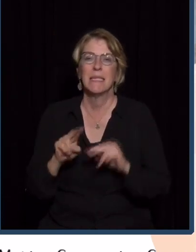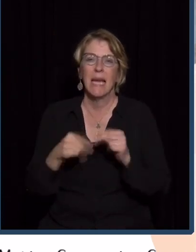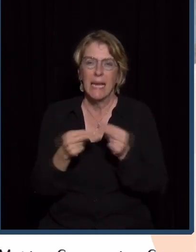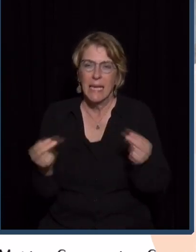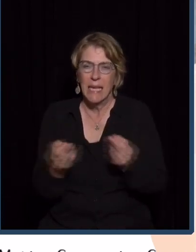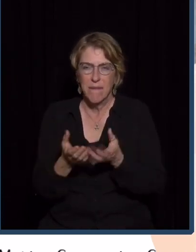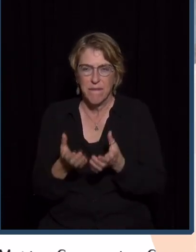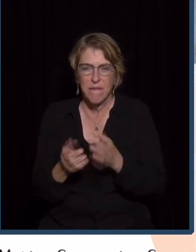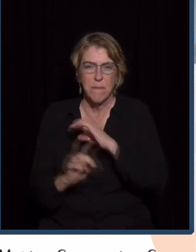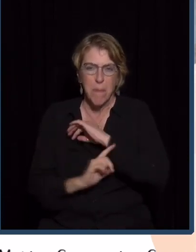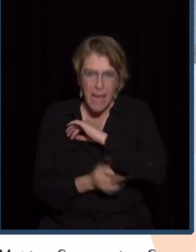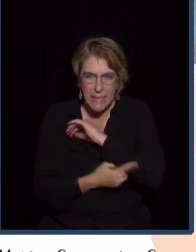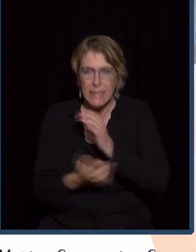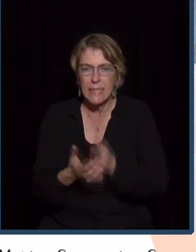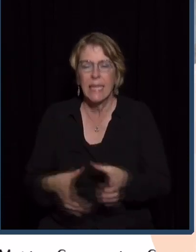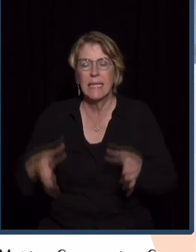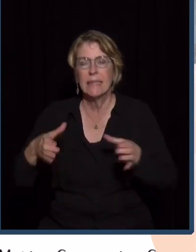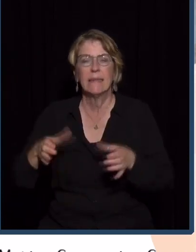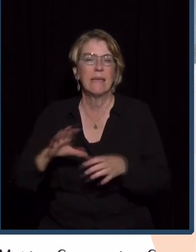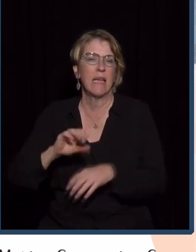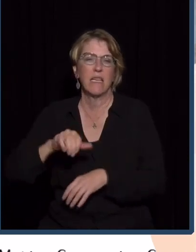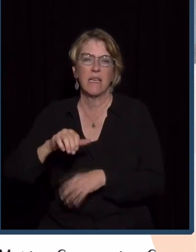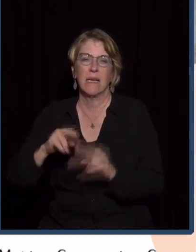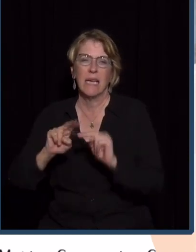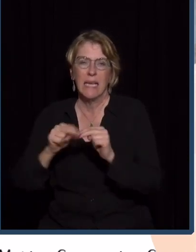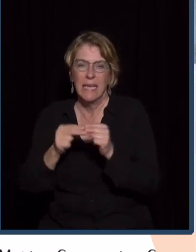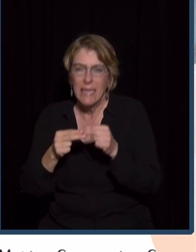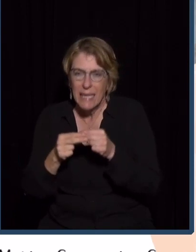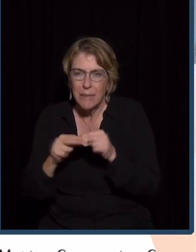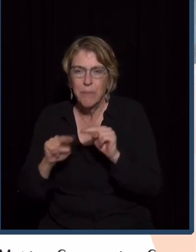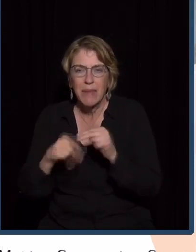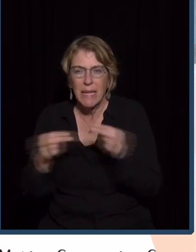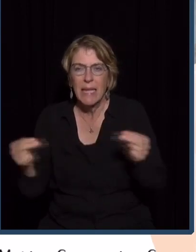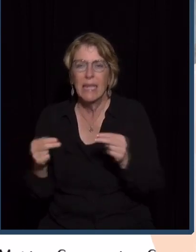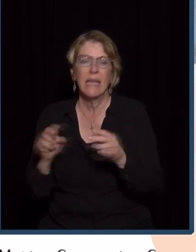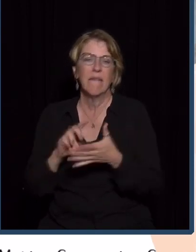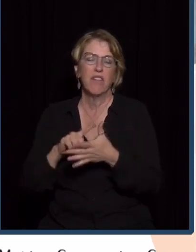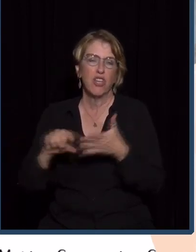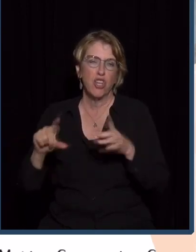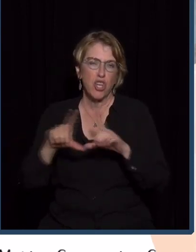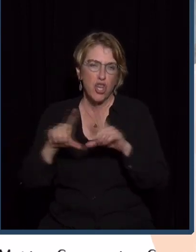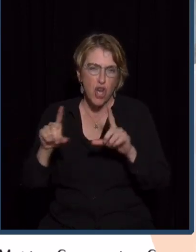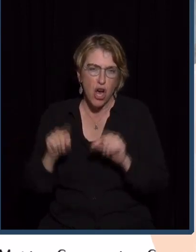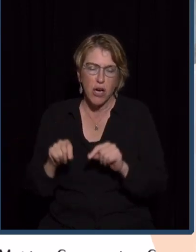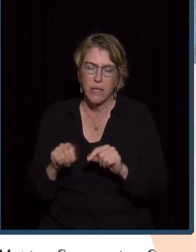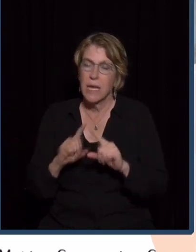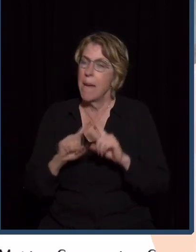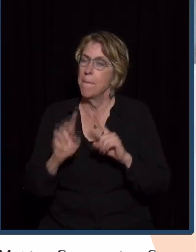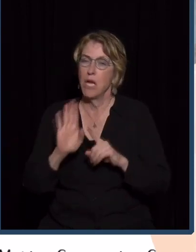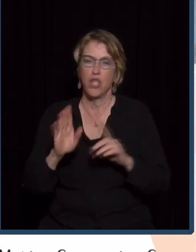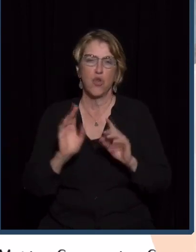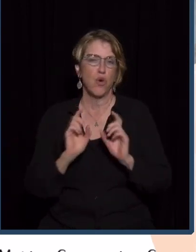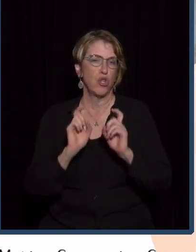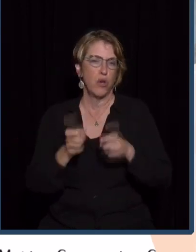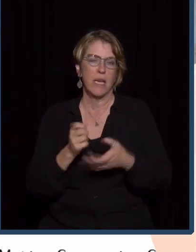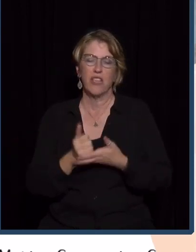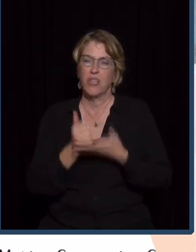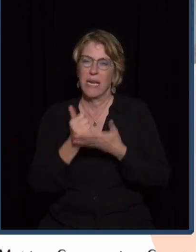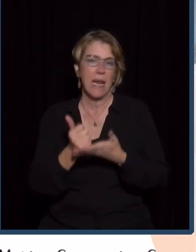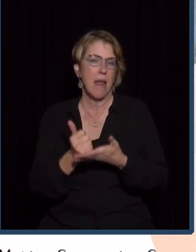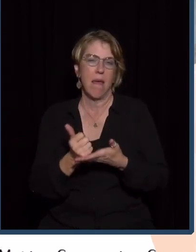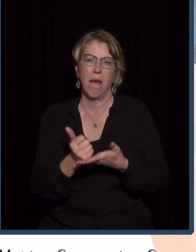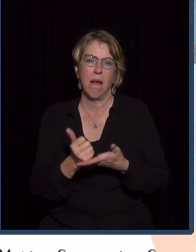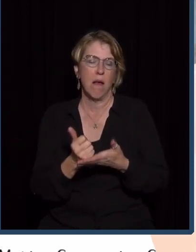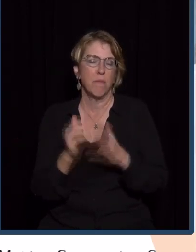raising money because healthcare disparities impact a community in completely different ways. For instance, my